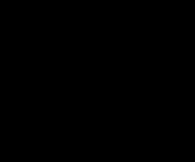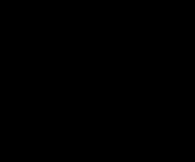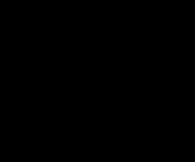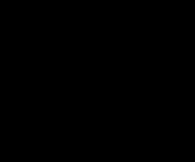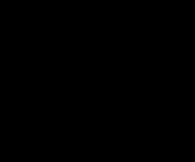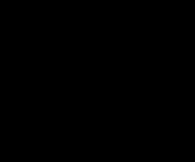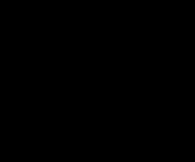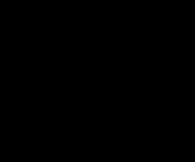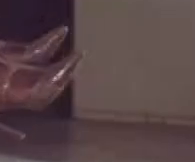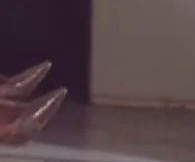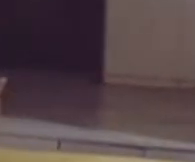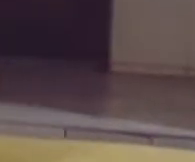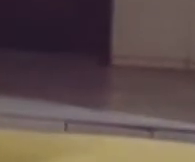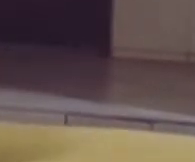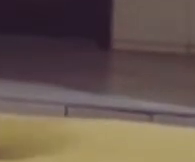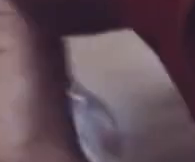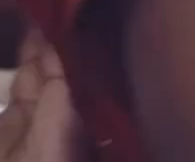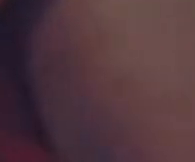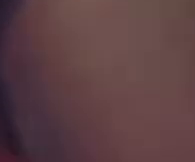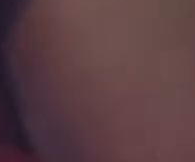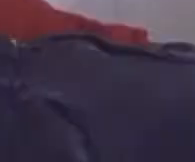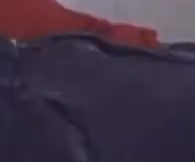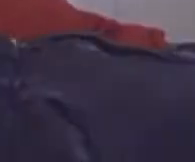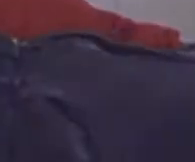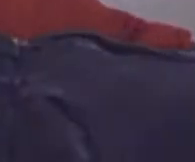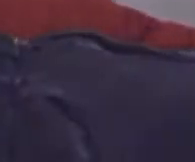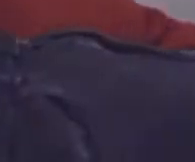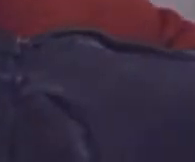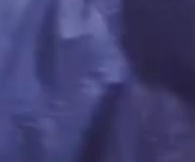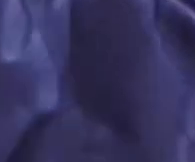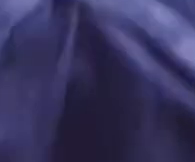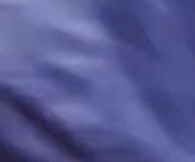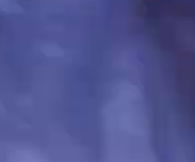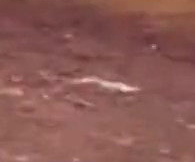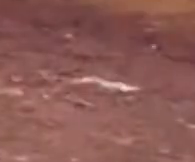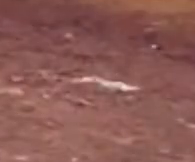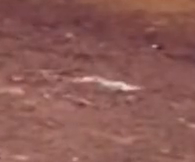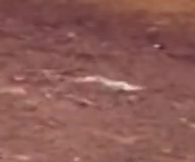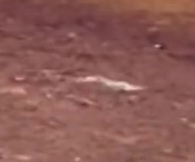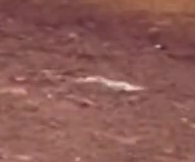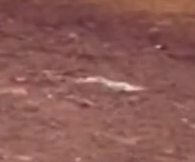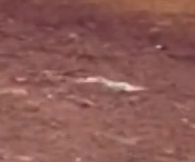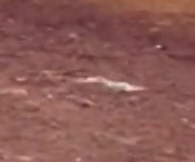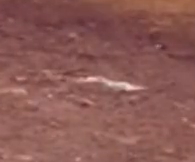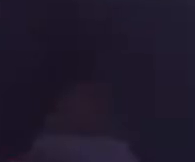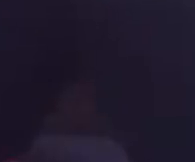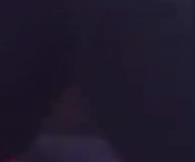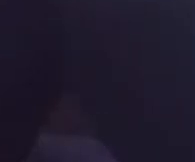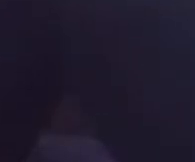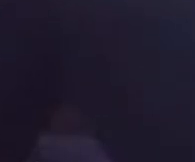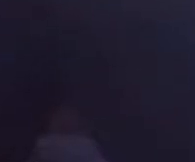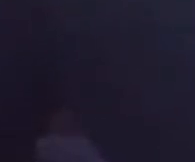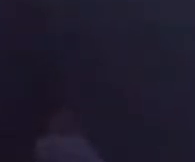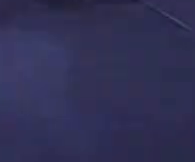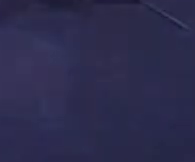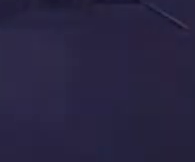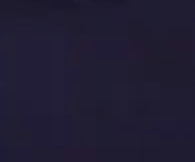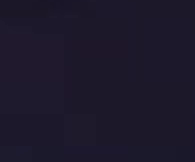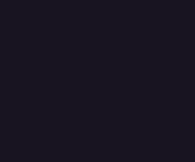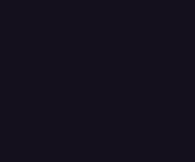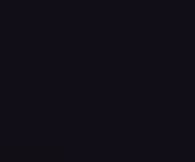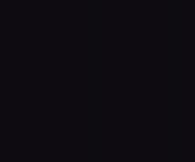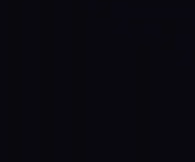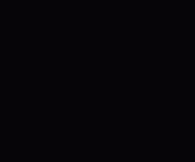Campus Diaries as we explore this hilarious never seen before drama. Hebu nilipe pesa zangu wewe. With a touch to behold.